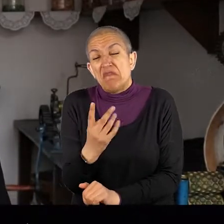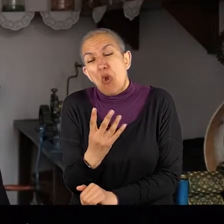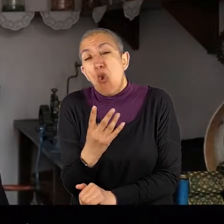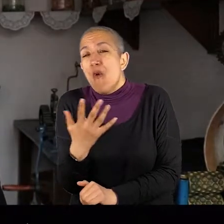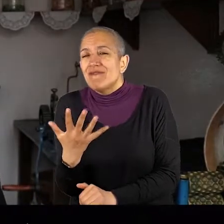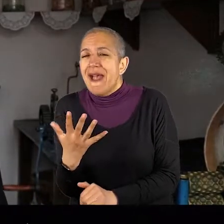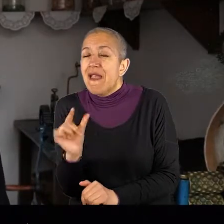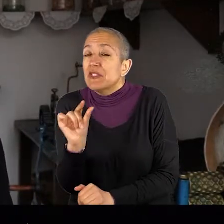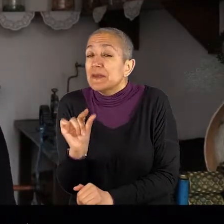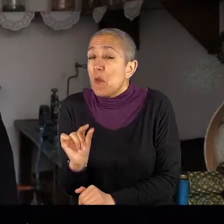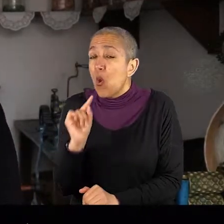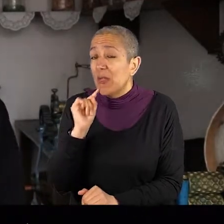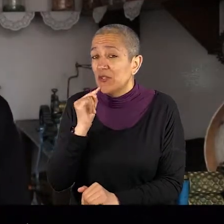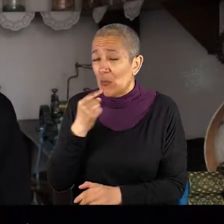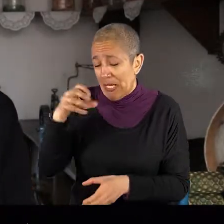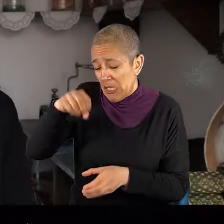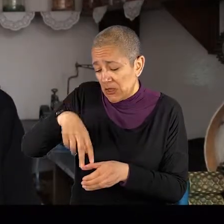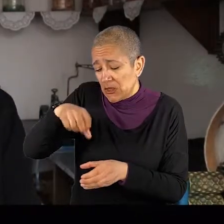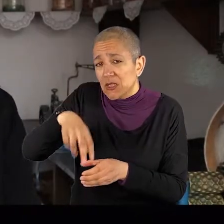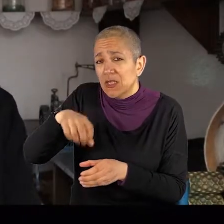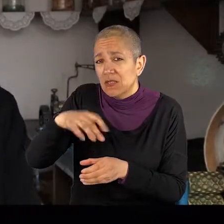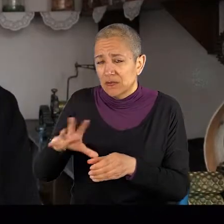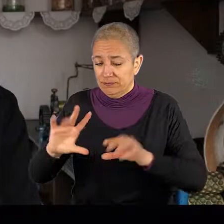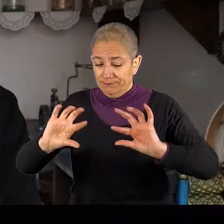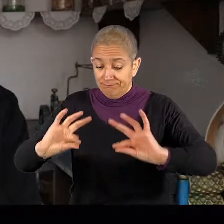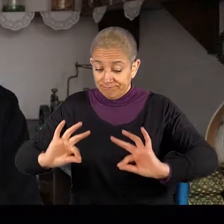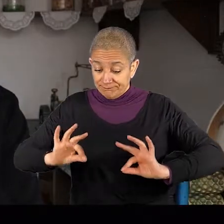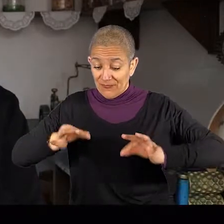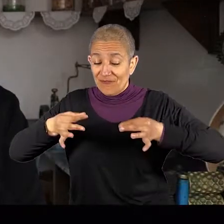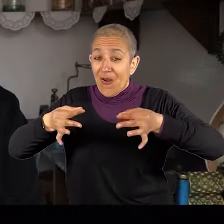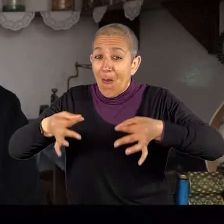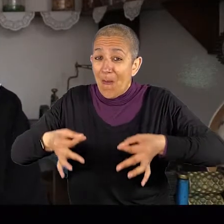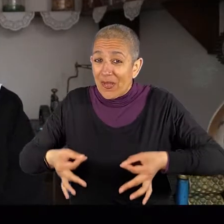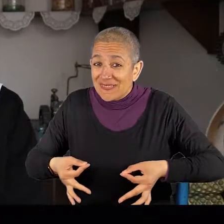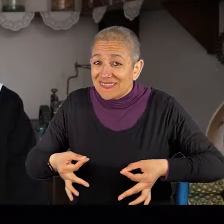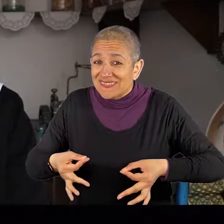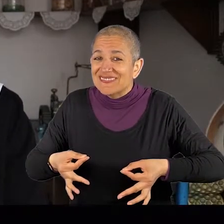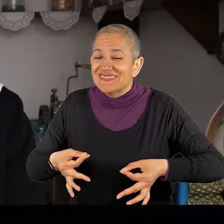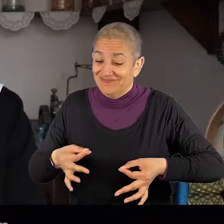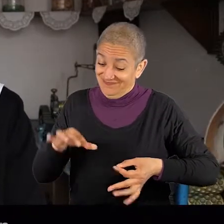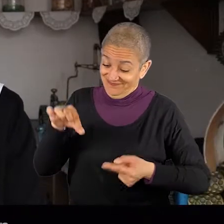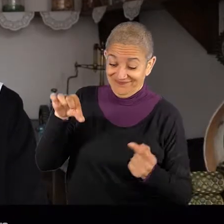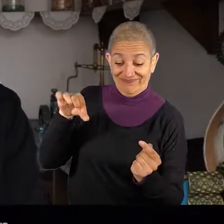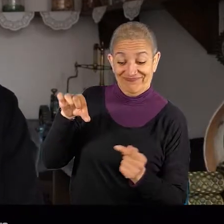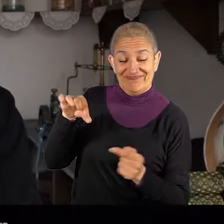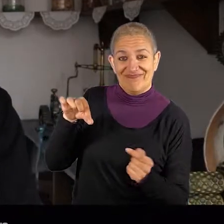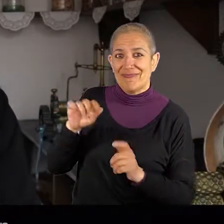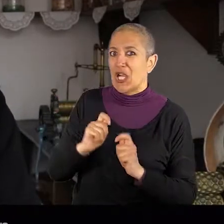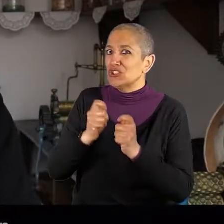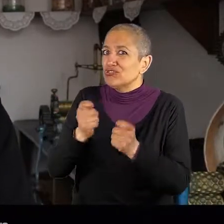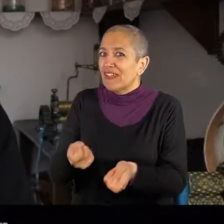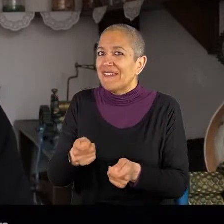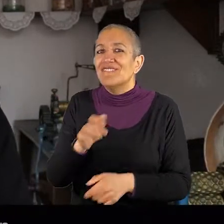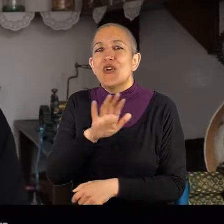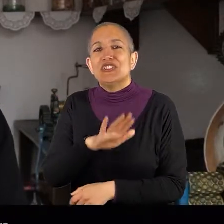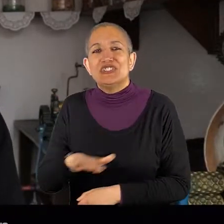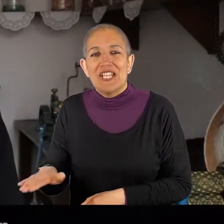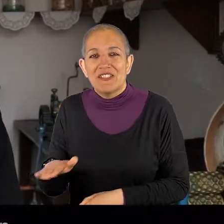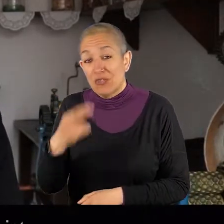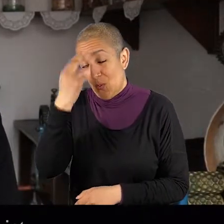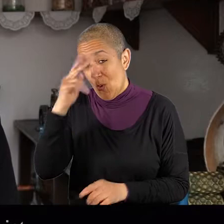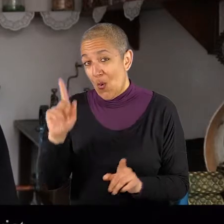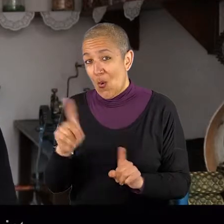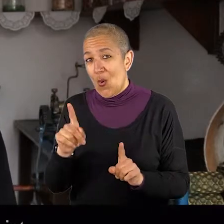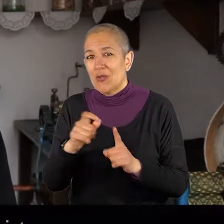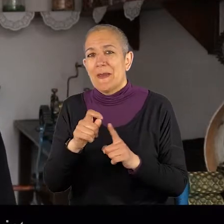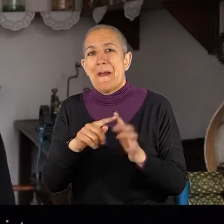3, 4, 5 small sweets. They would fold the bag over, and that was a treat for children. That